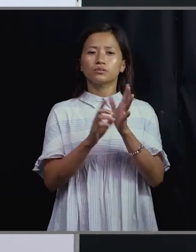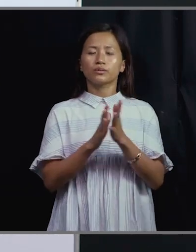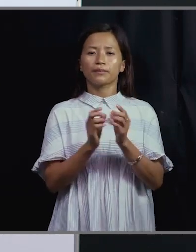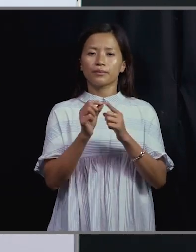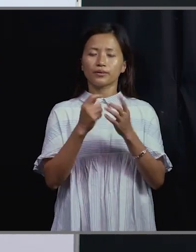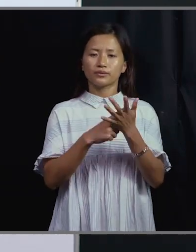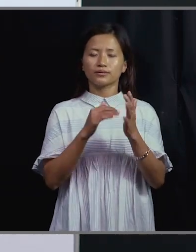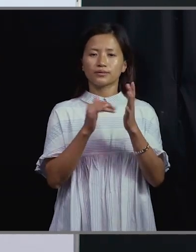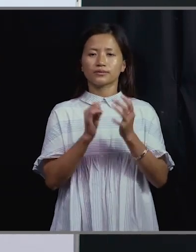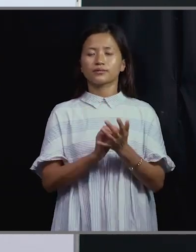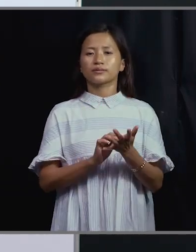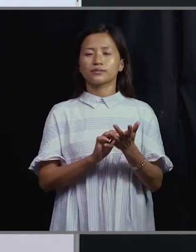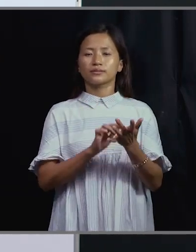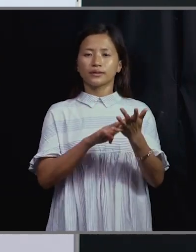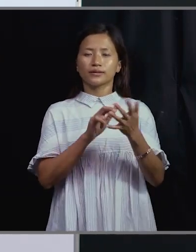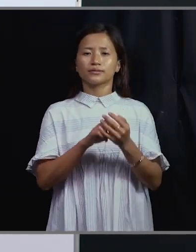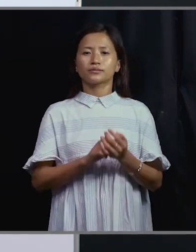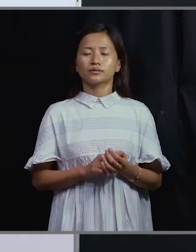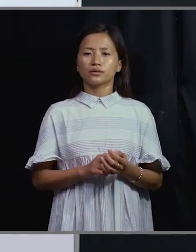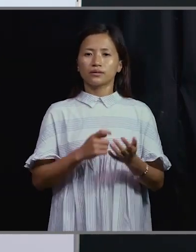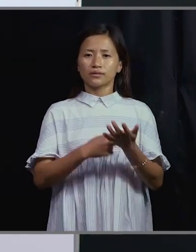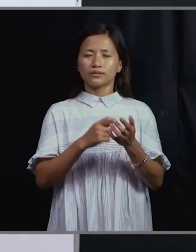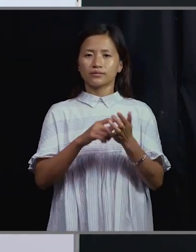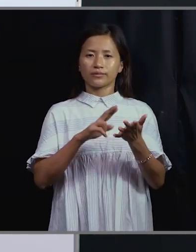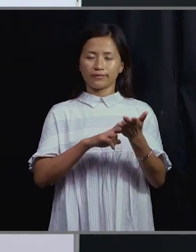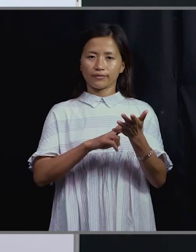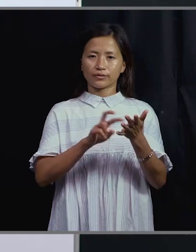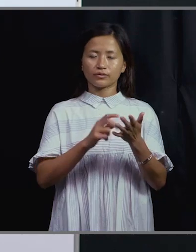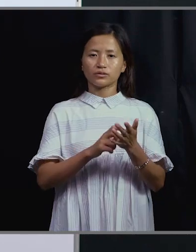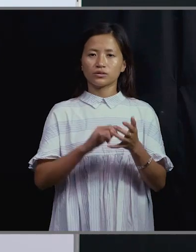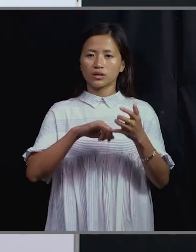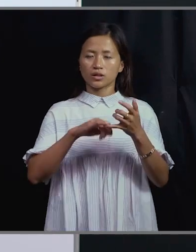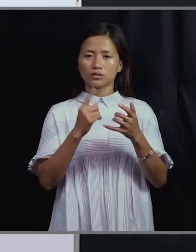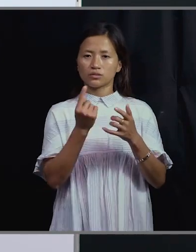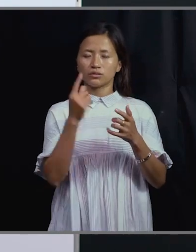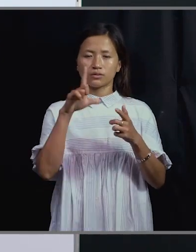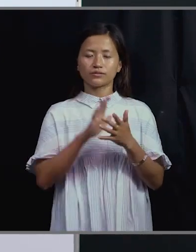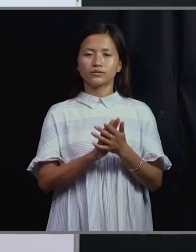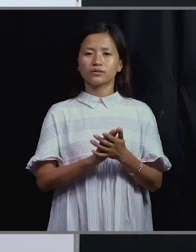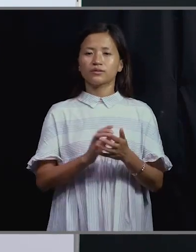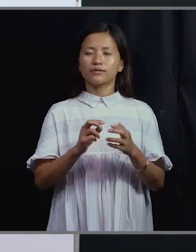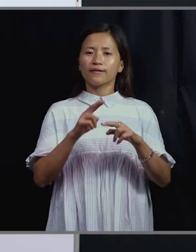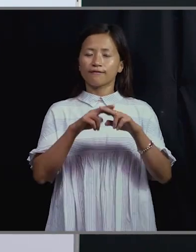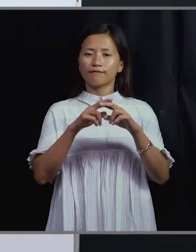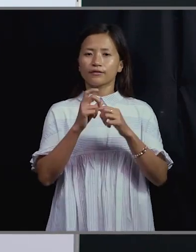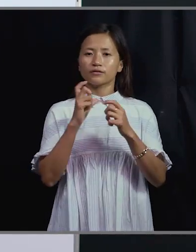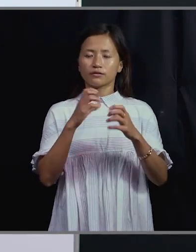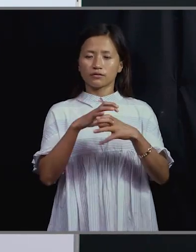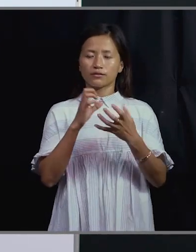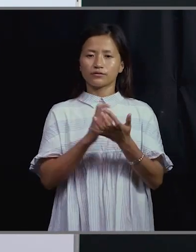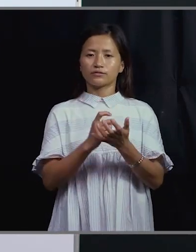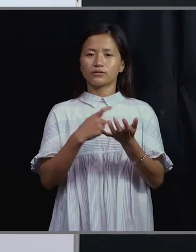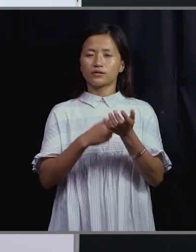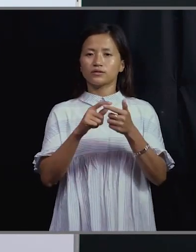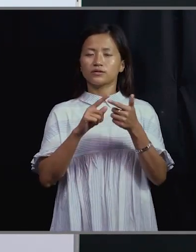benzene, like the halogenation reaction, nitration, sulfonation reaction, the Friedel-Crafts reaction, and